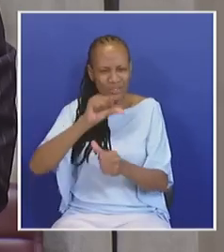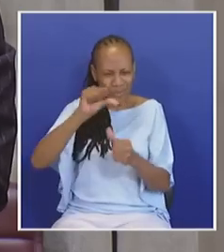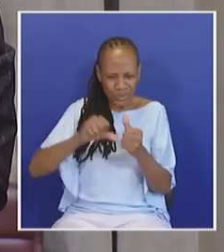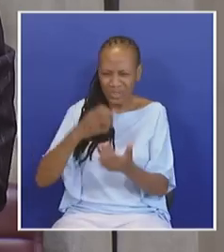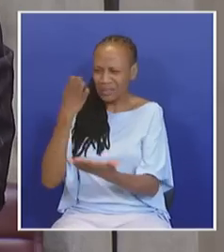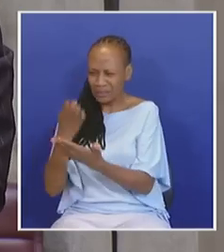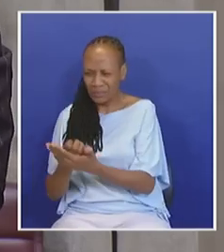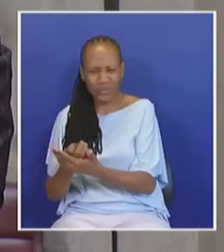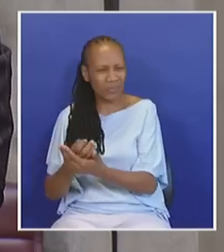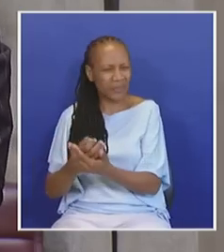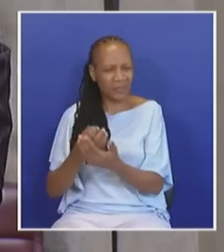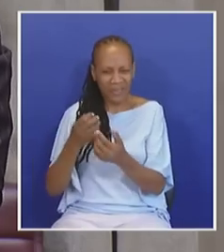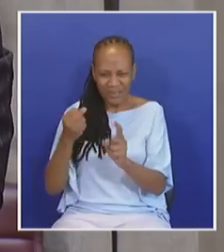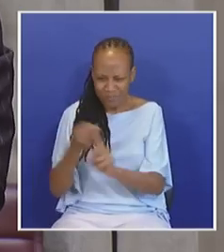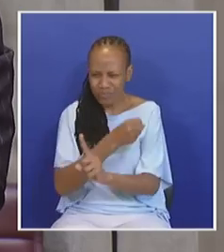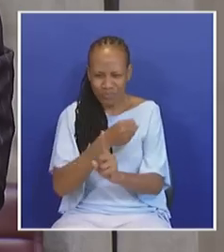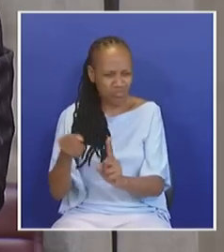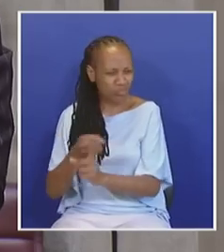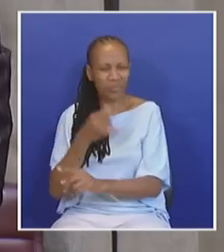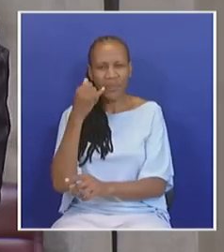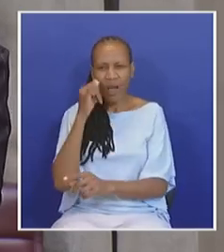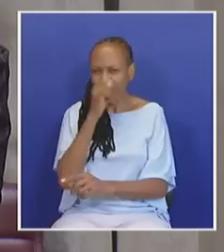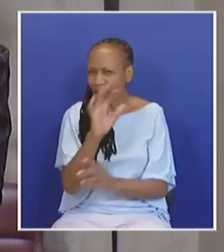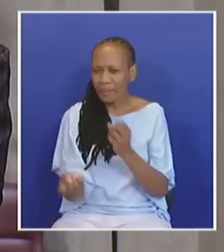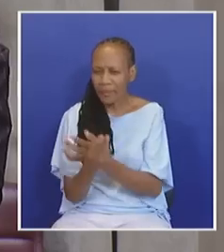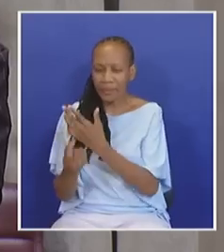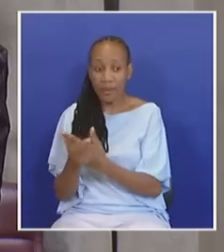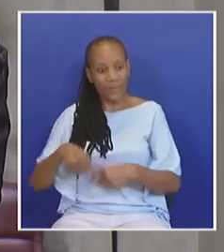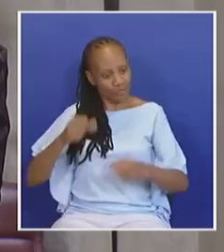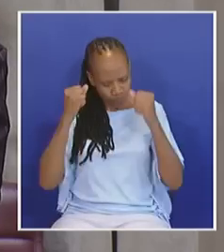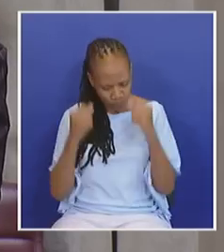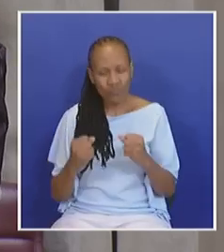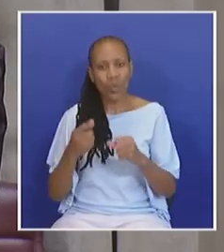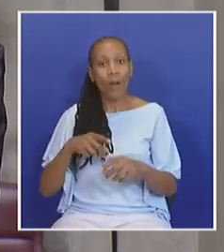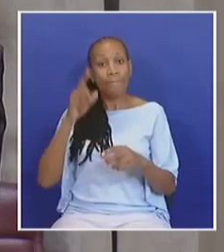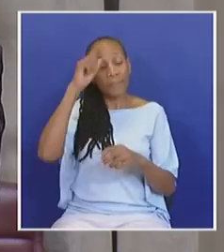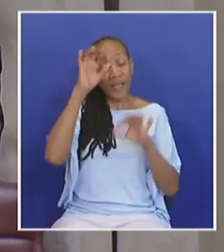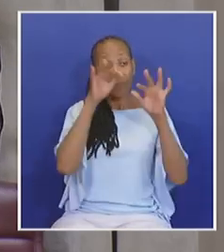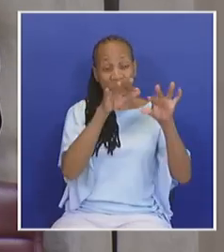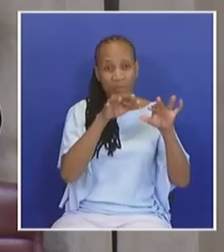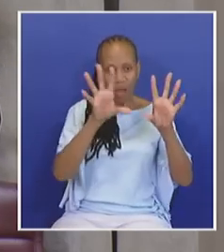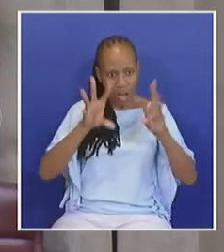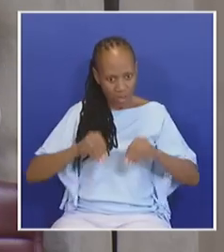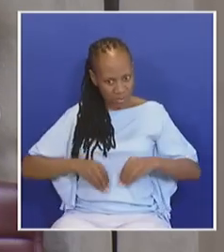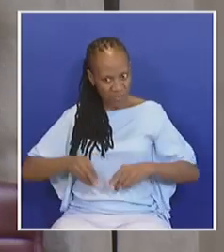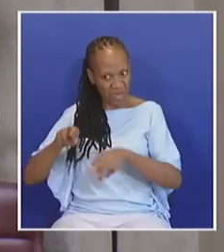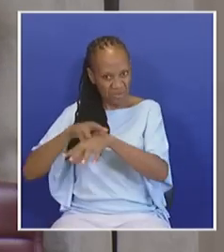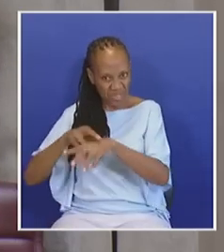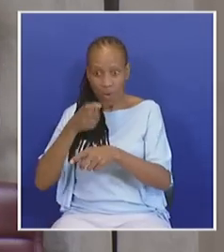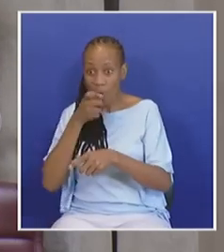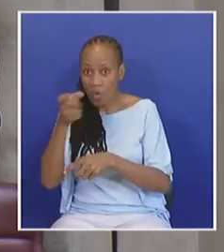violence, we are adamant that black South Africans will not and should not tolerate racist insults